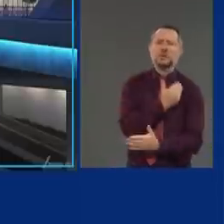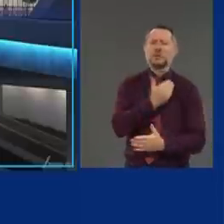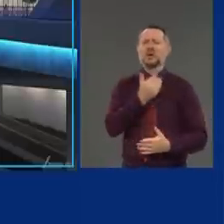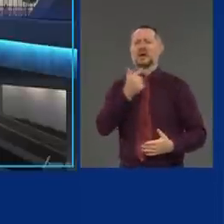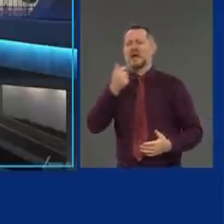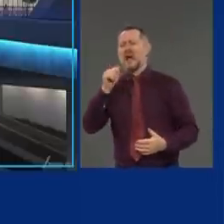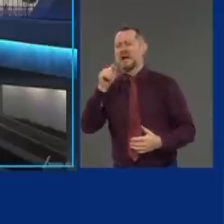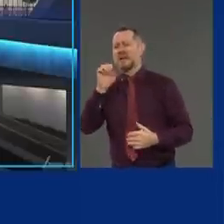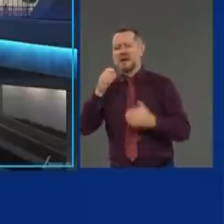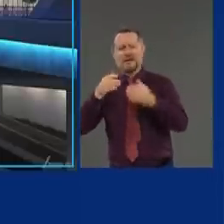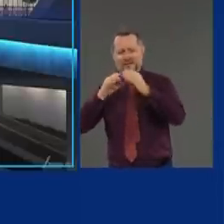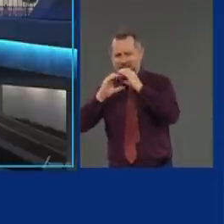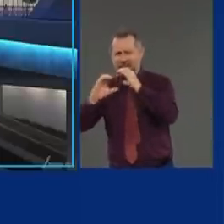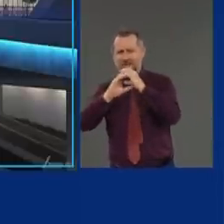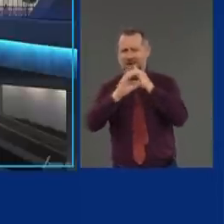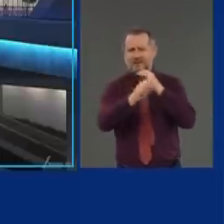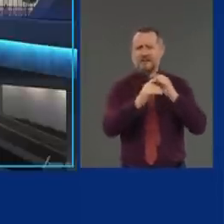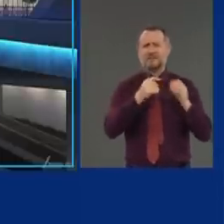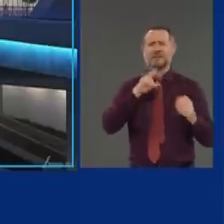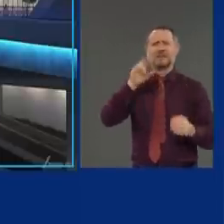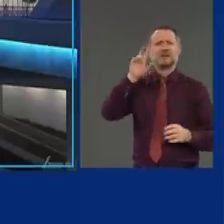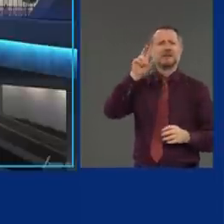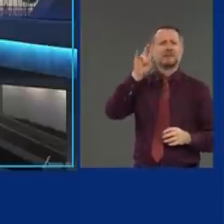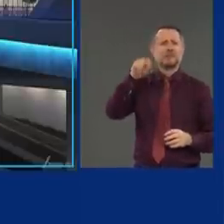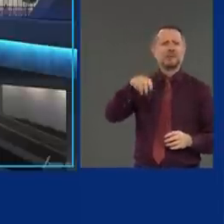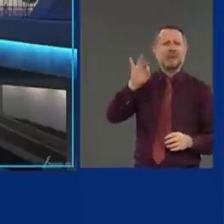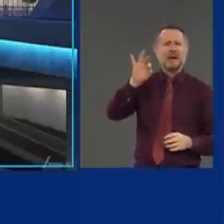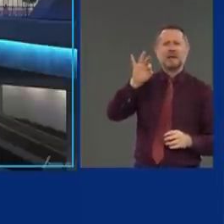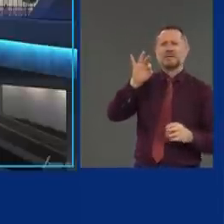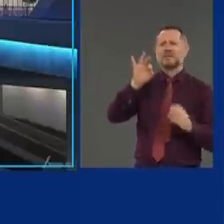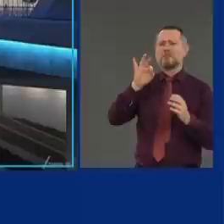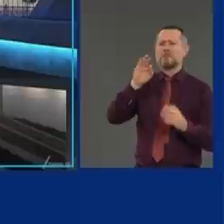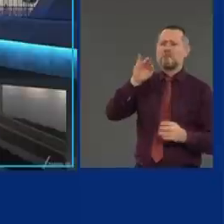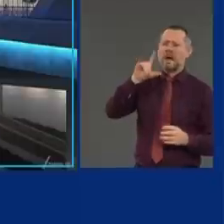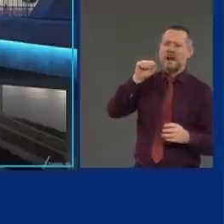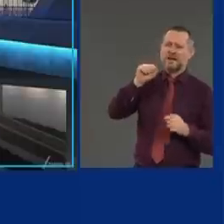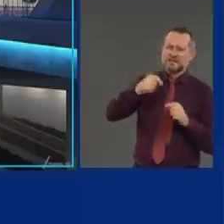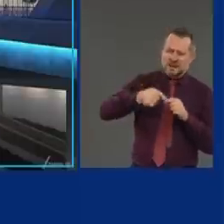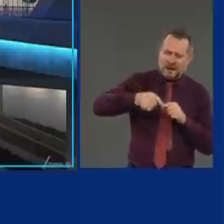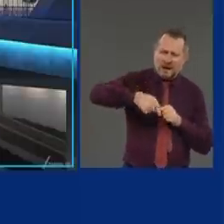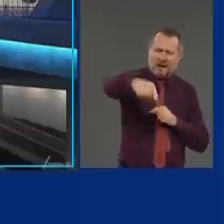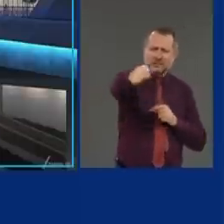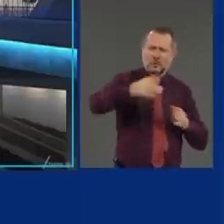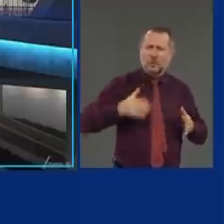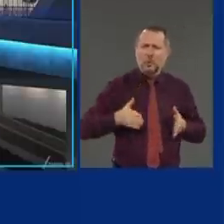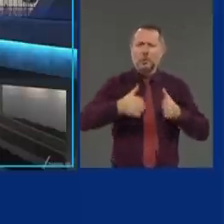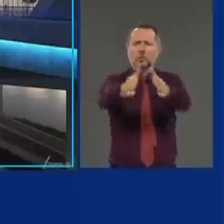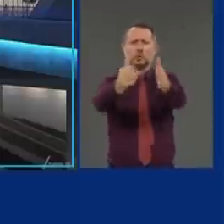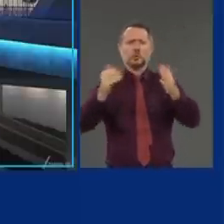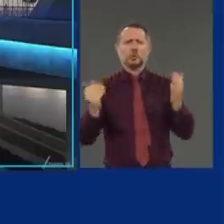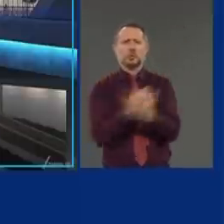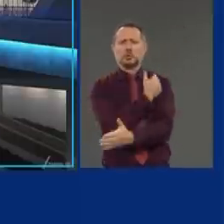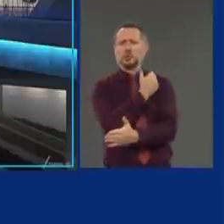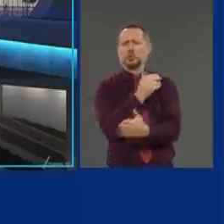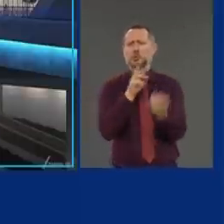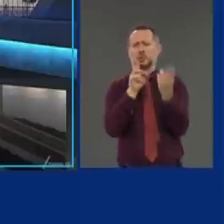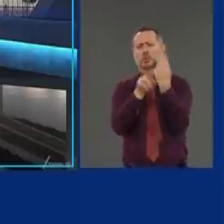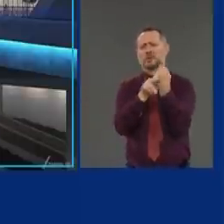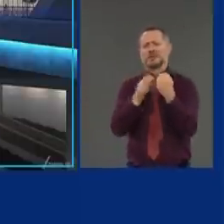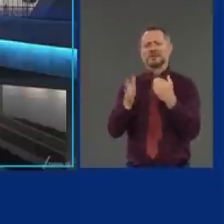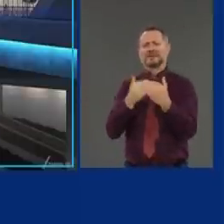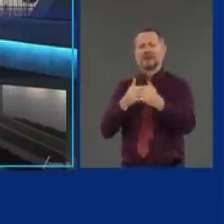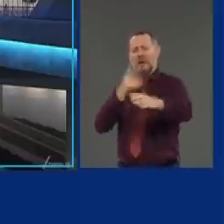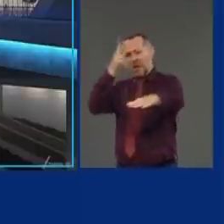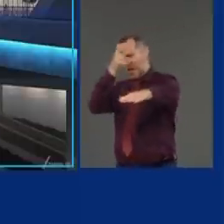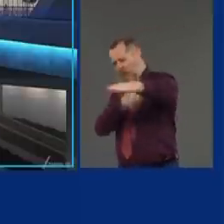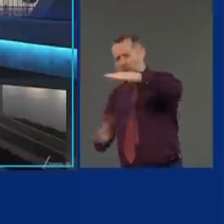new terminal space, 9.2 miles of new roadway network, seamless access to ground transportation, and an